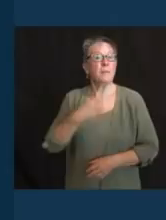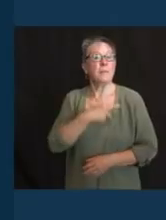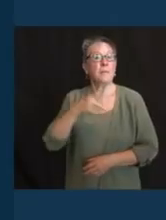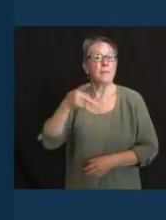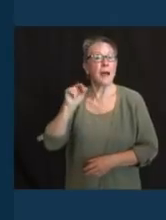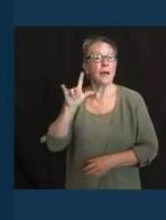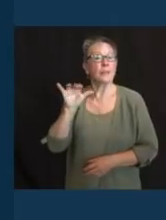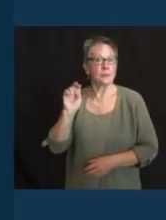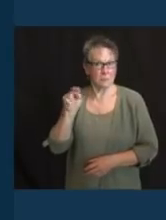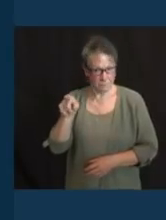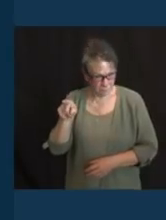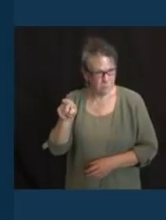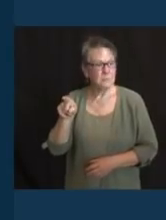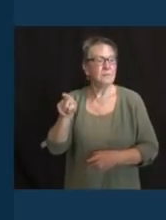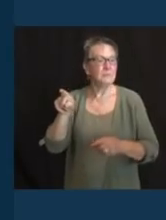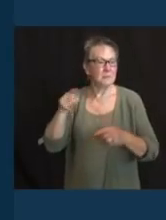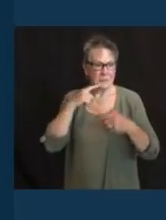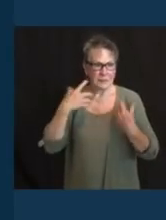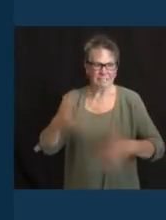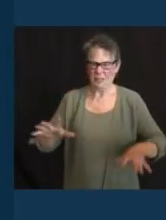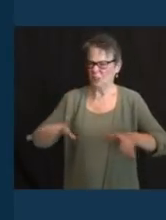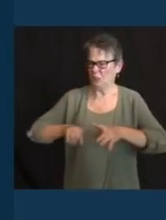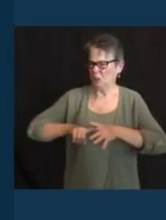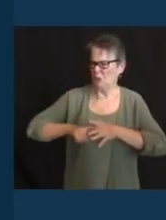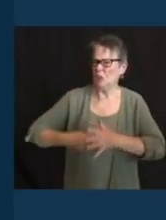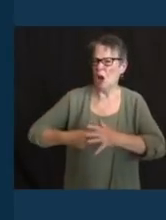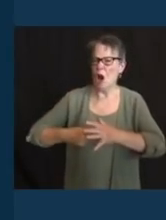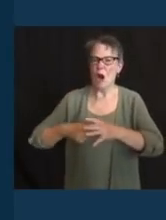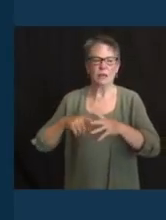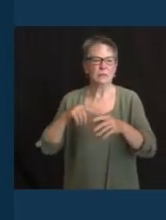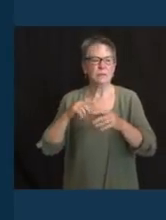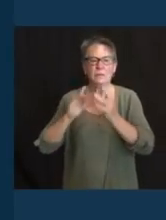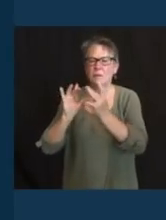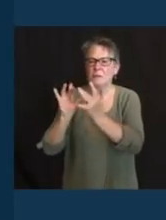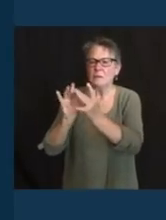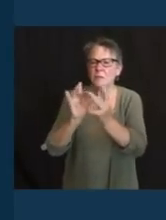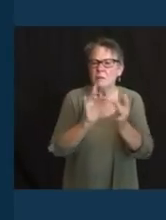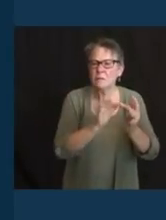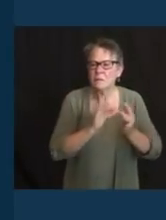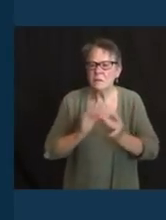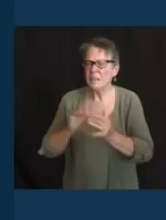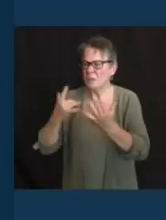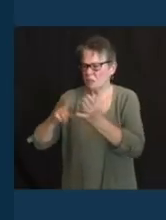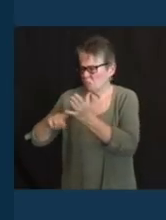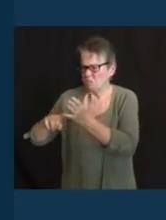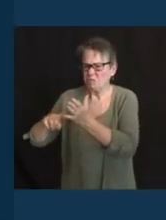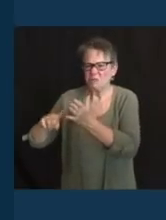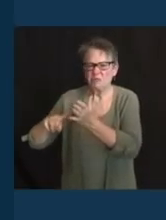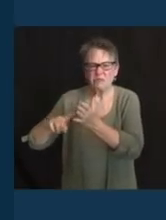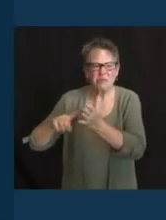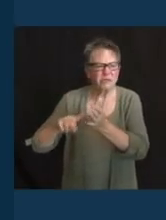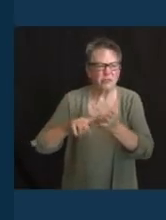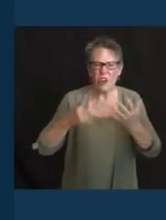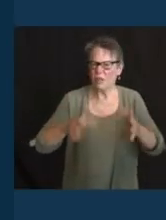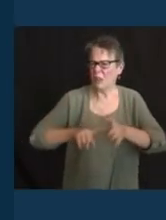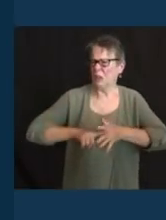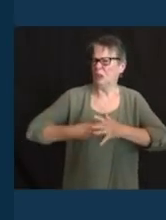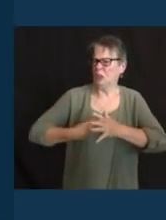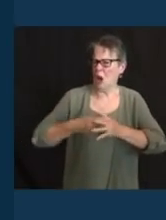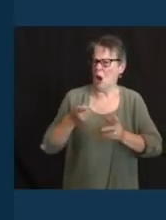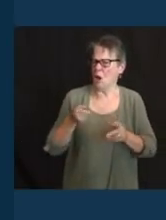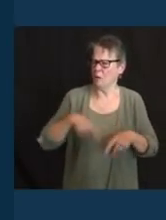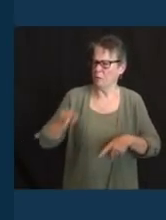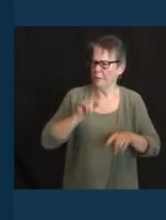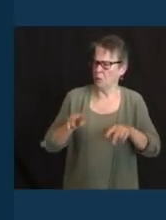to ensure that they not only have the contact tracers they need to do even more, but that the information those tracers receive is